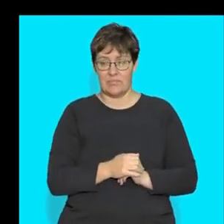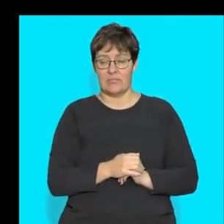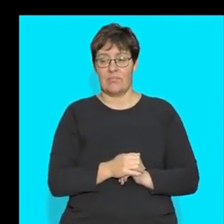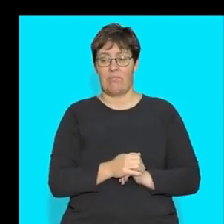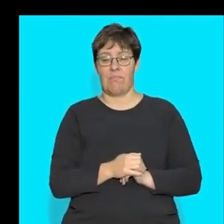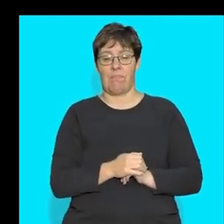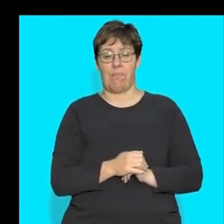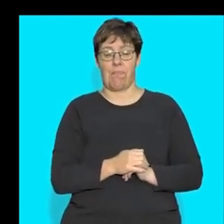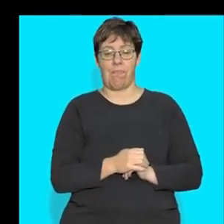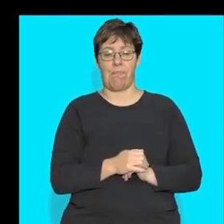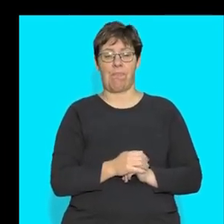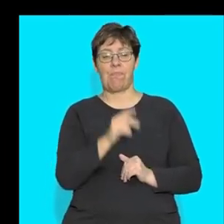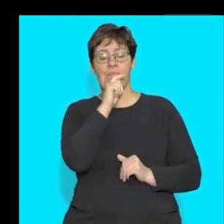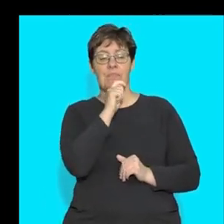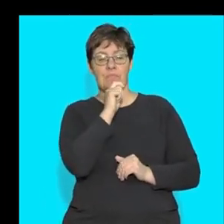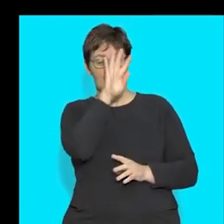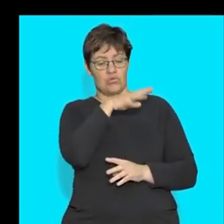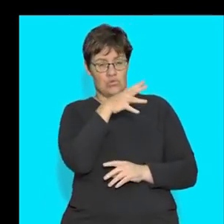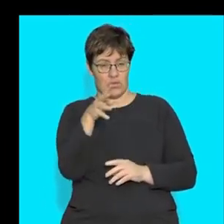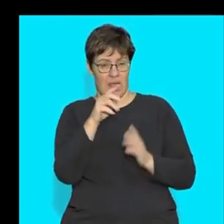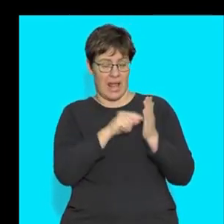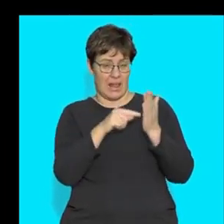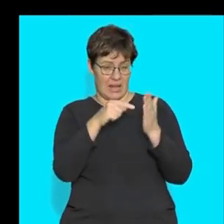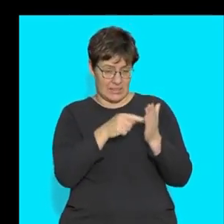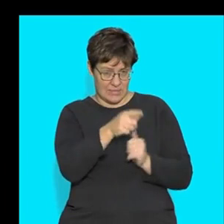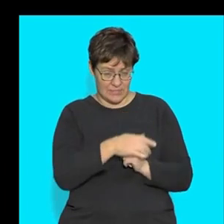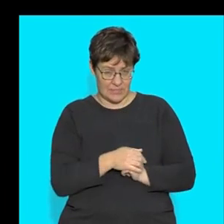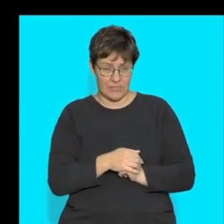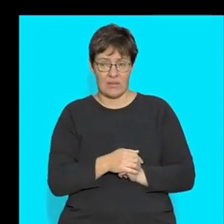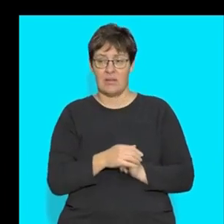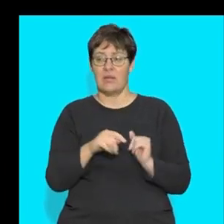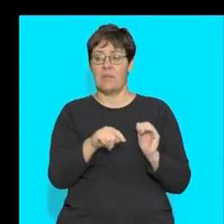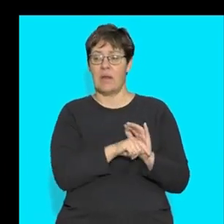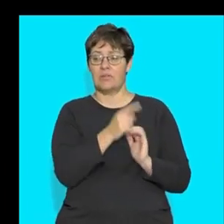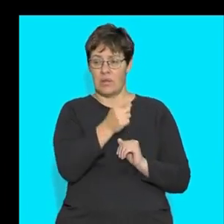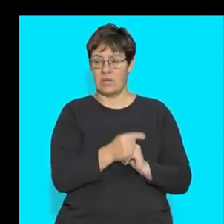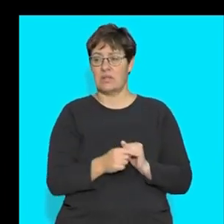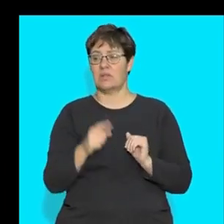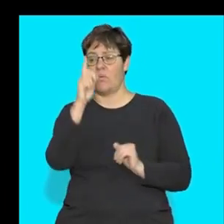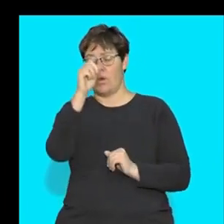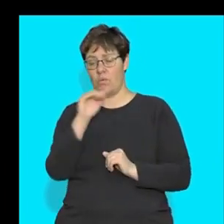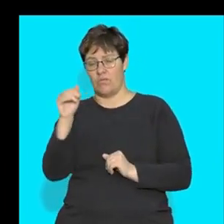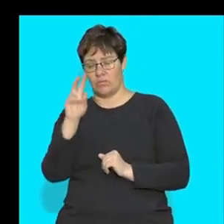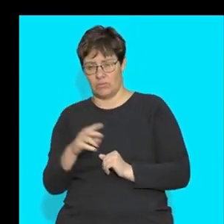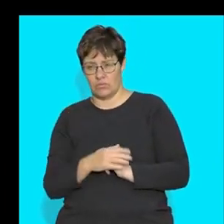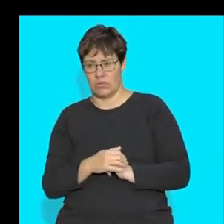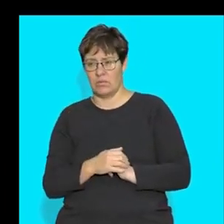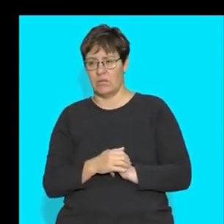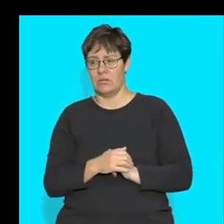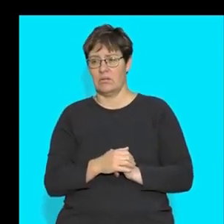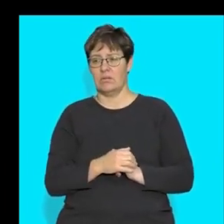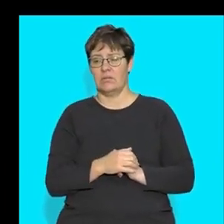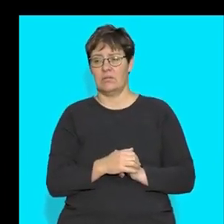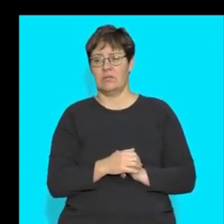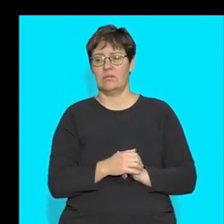do this, remember you use a calculator. 2 to the exponent of minus 1 is just 1 over 2. I can just do it